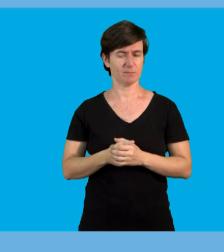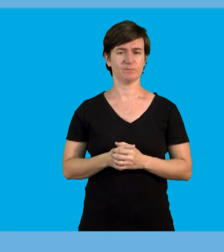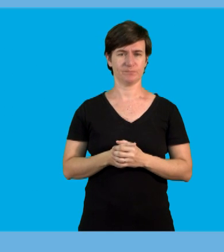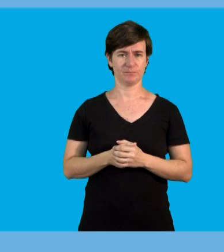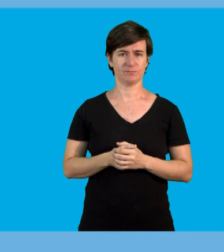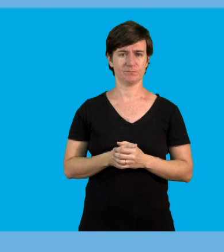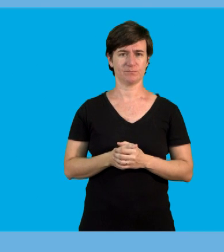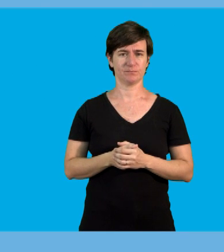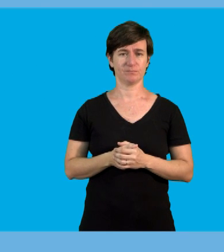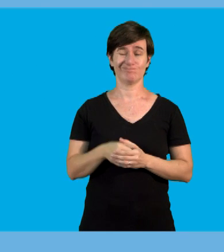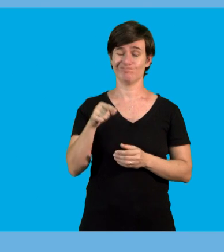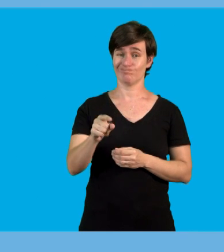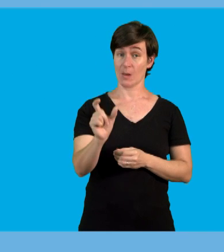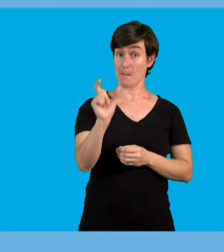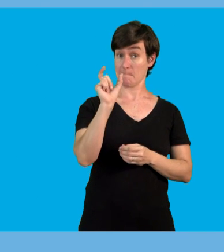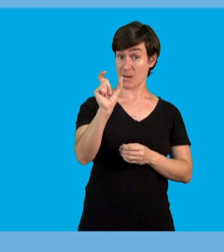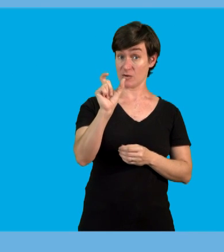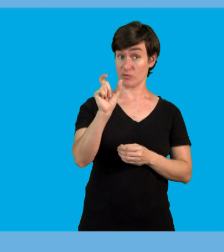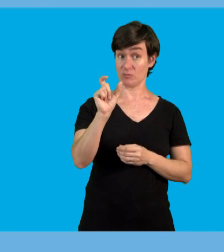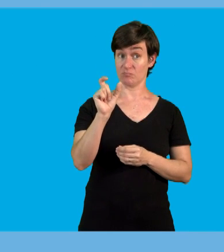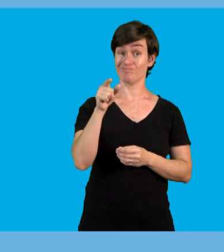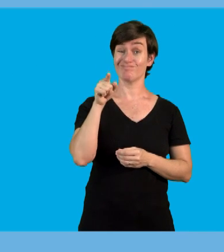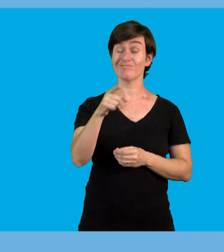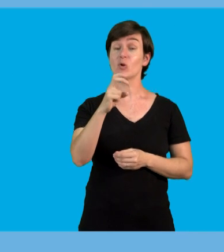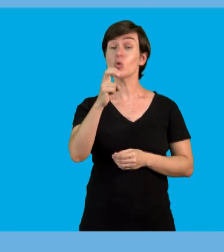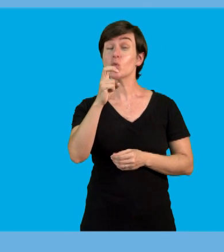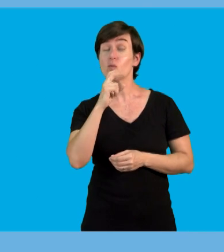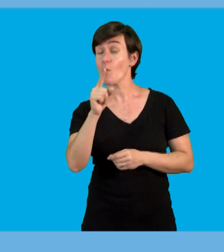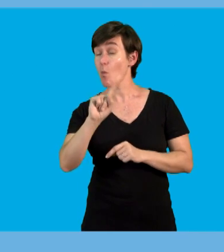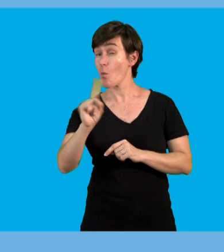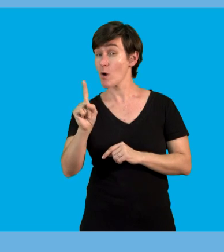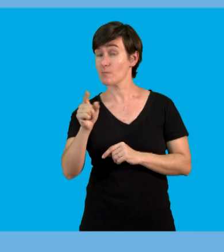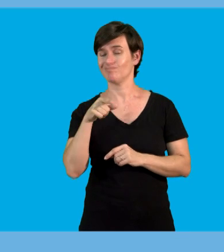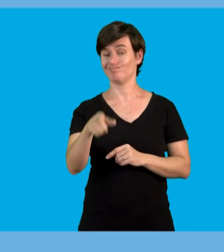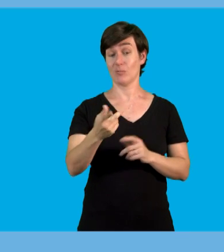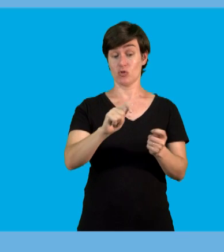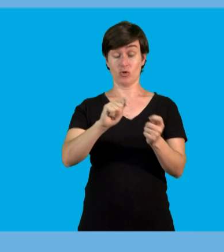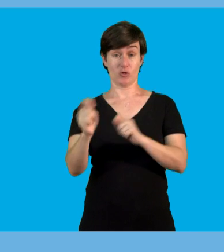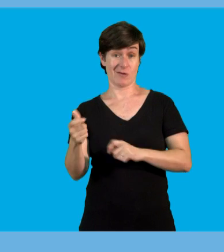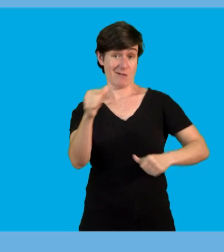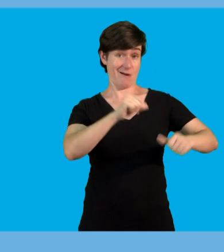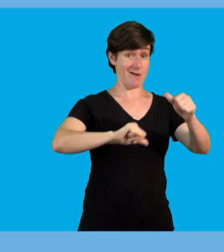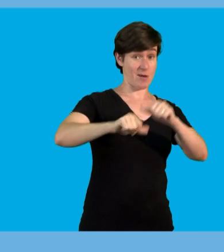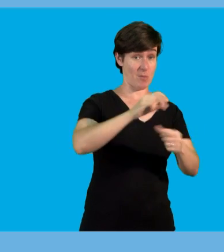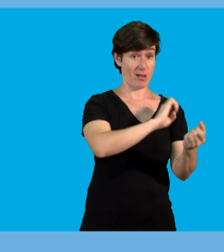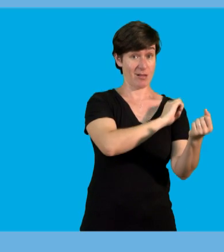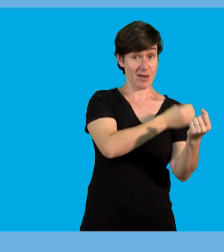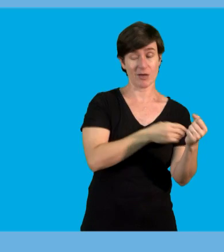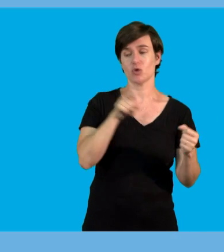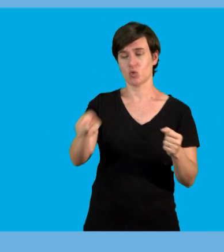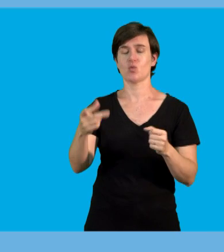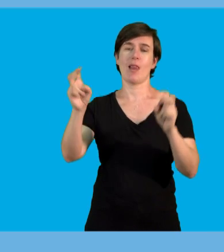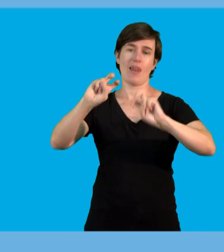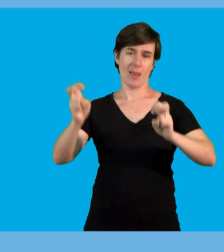a circuit. So a battery, we should know that it is used to convert chemical energy into electrical